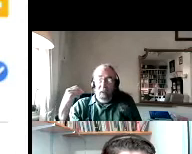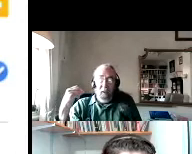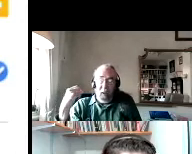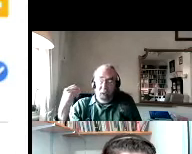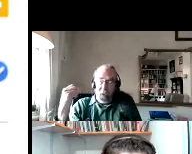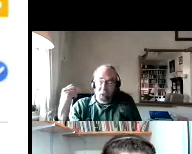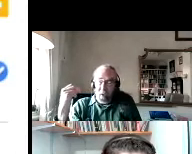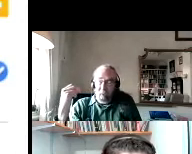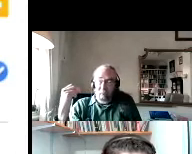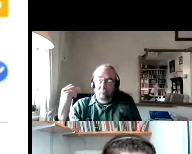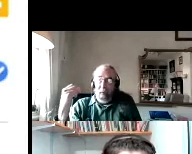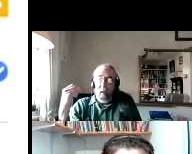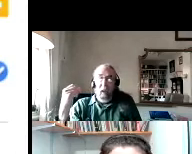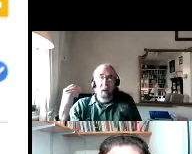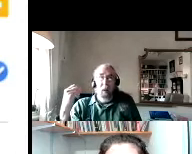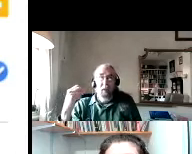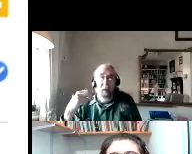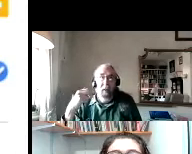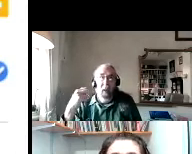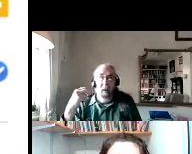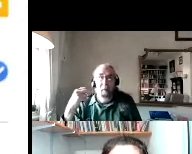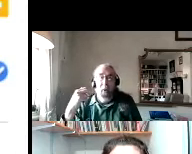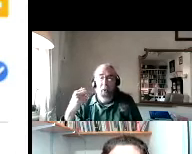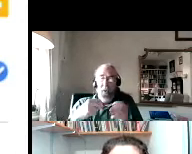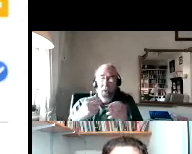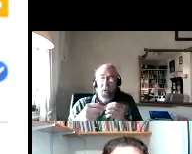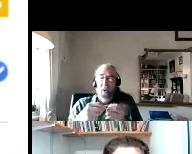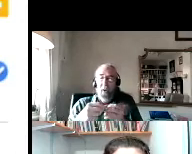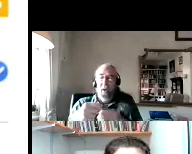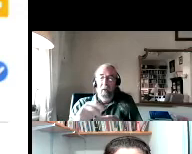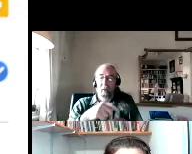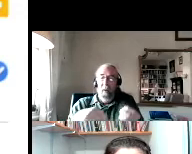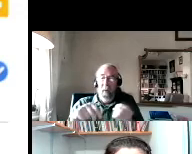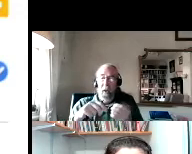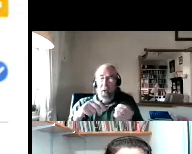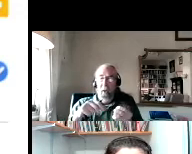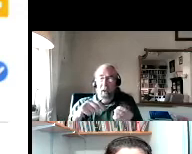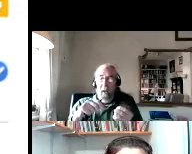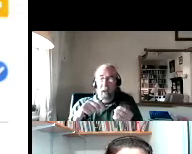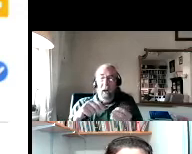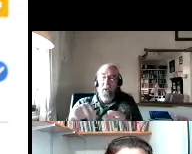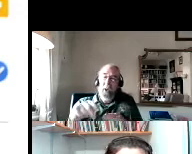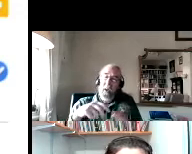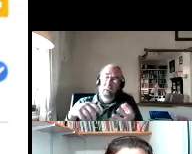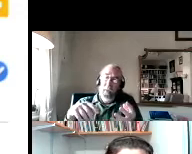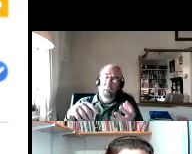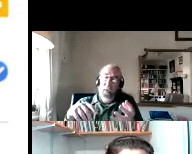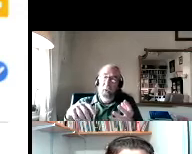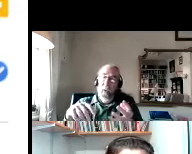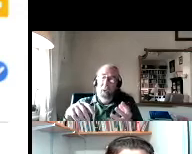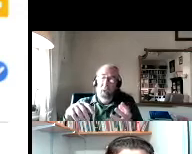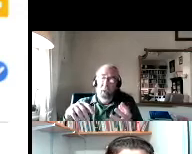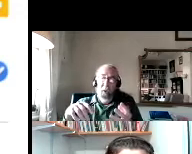in the 10th century when you had merchants traveling around the country outside of